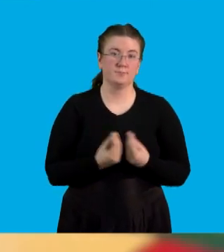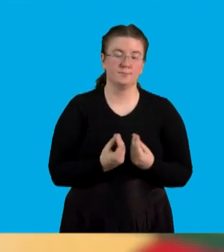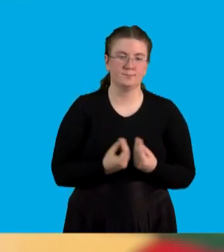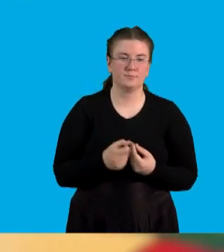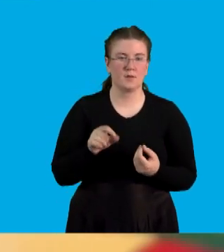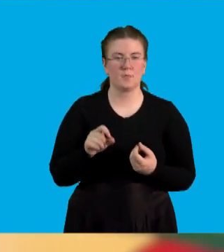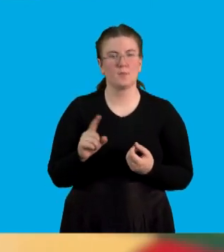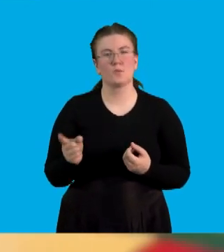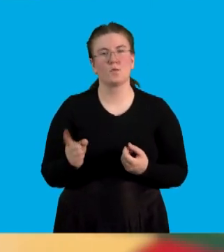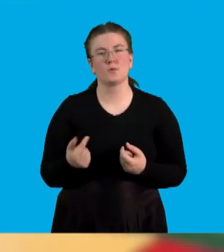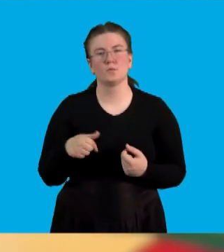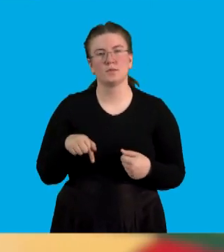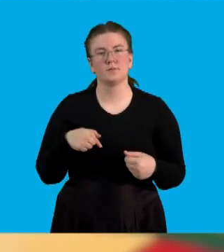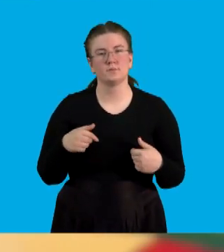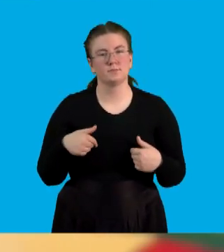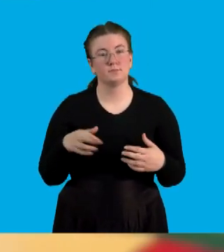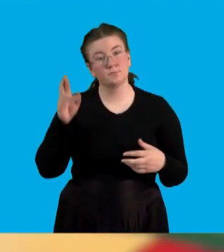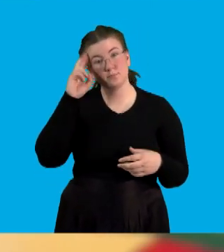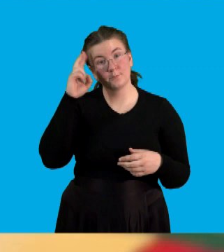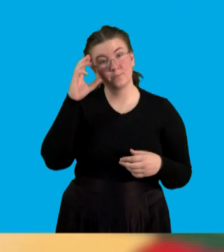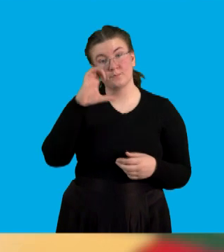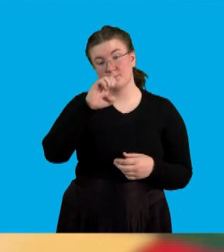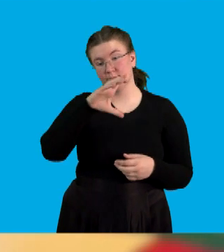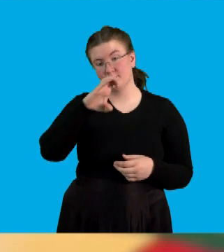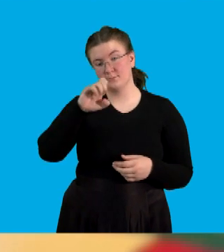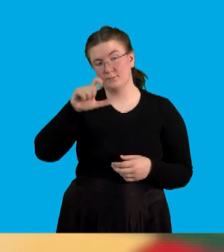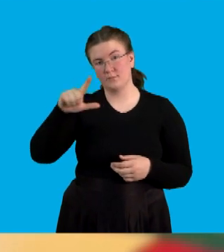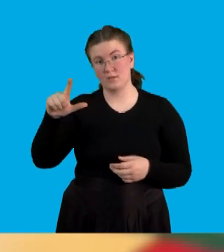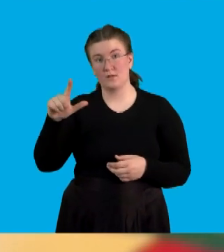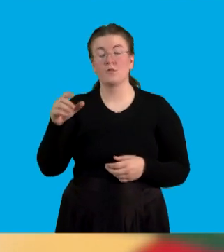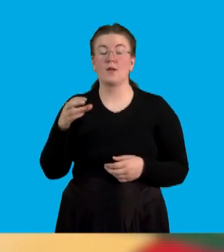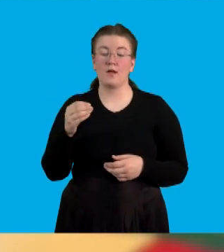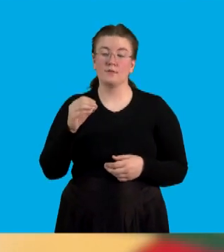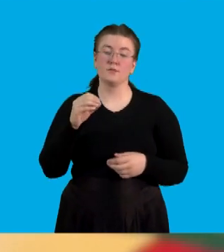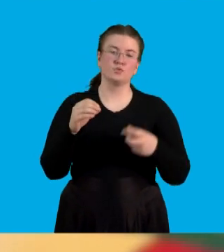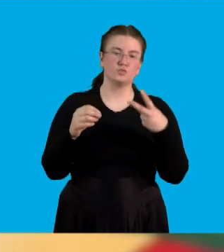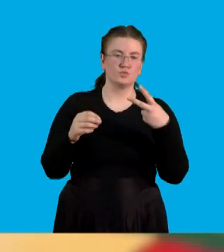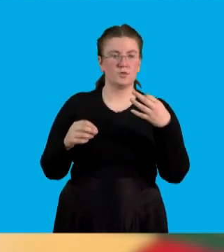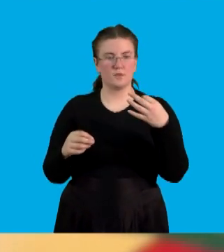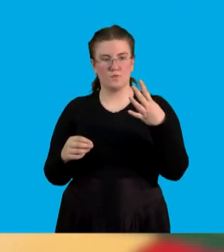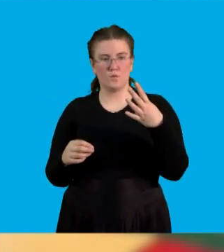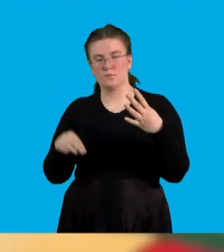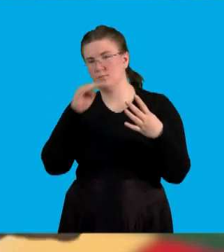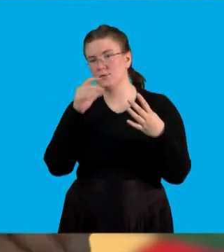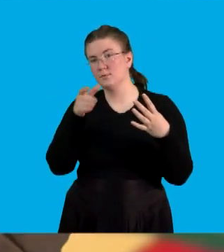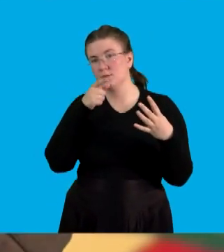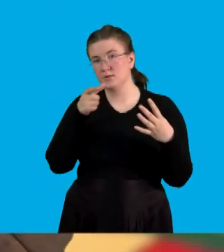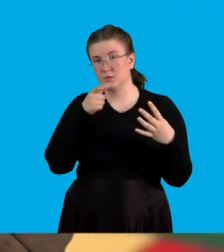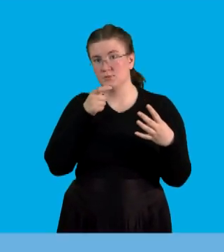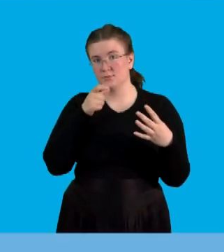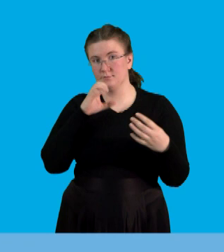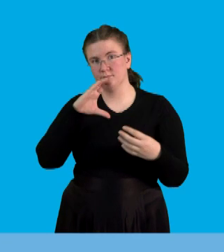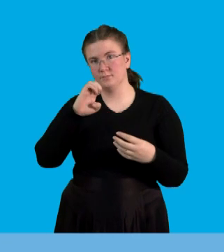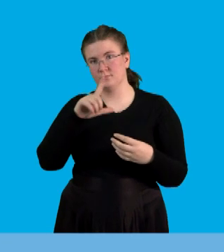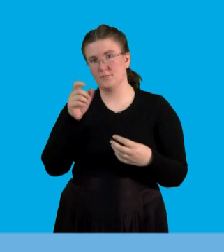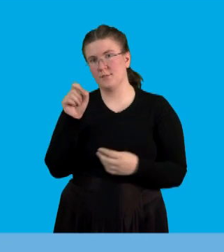We'll start with the cell. Remember we said if there's more than one cell, we now have a battery. So the symbol for